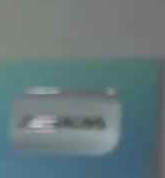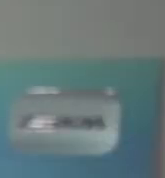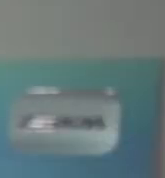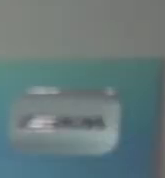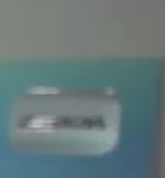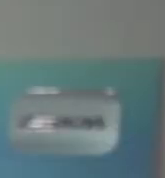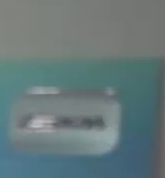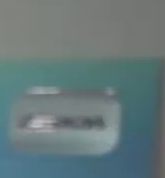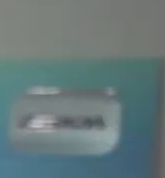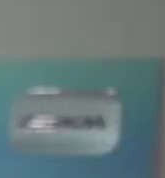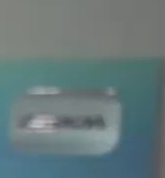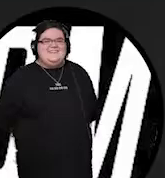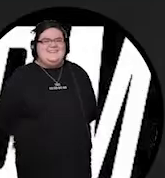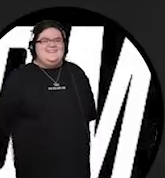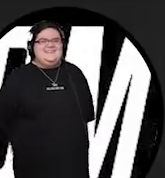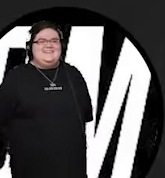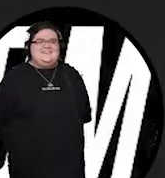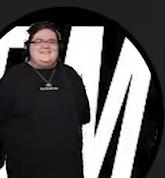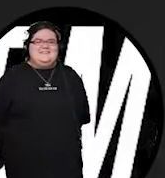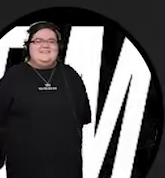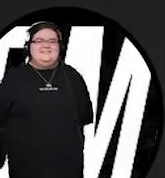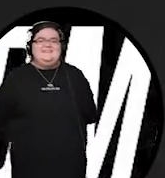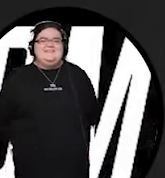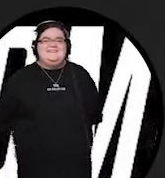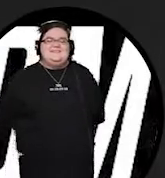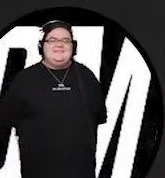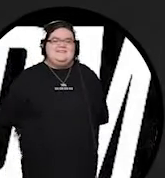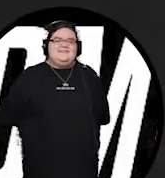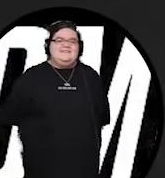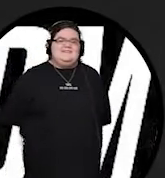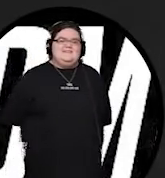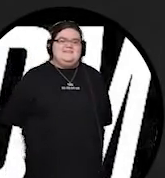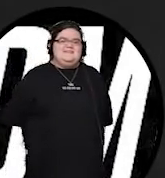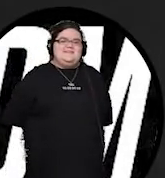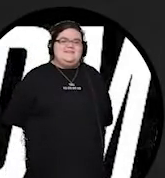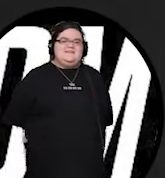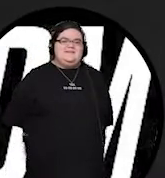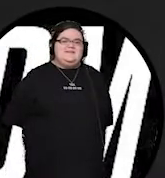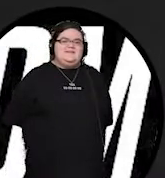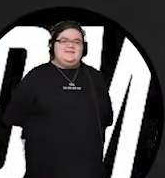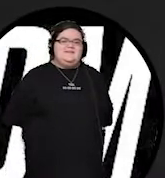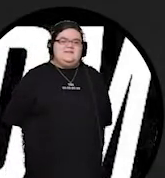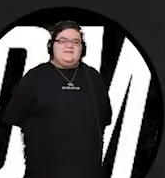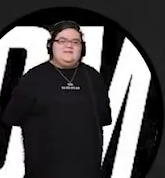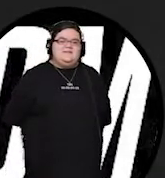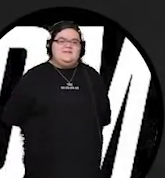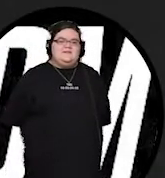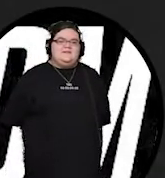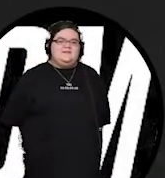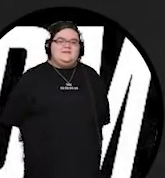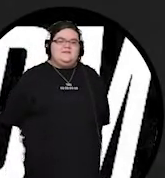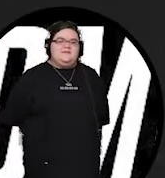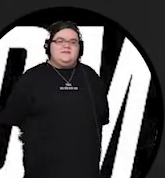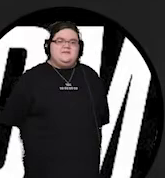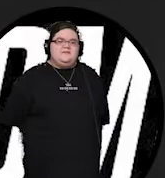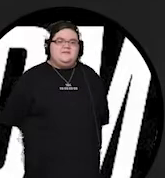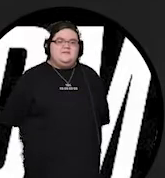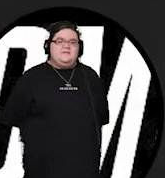dude. Hey, this guy beats people up, bro. Did he just work here? Is that just, he's just putting stuff over the... What's happening? He's doing a